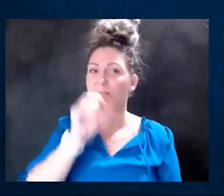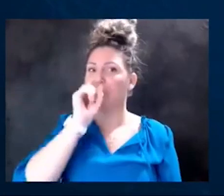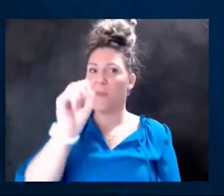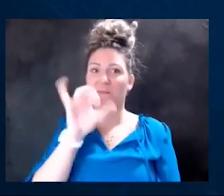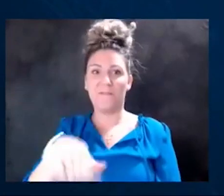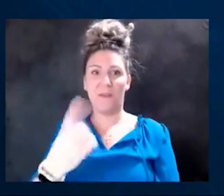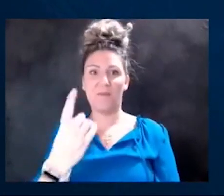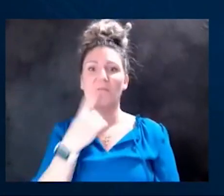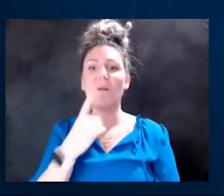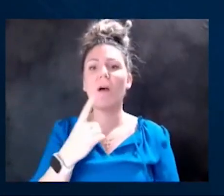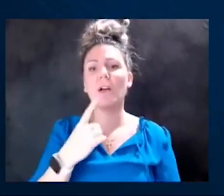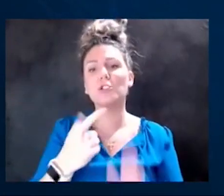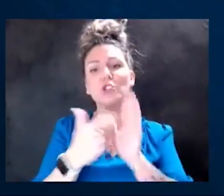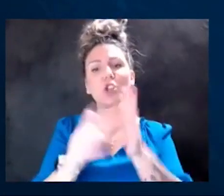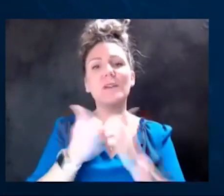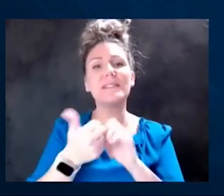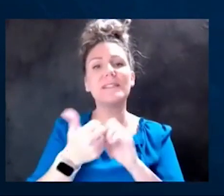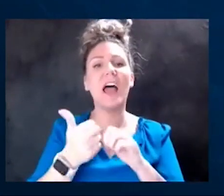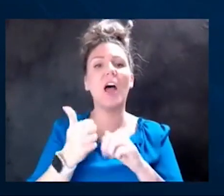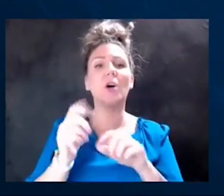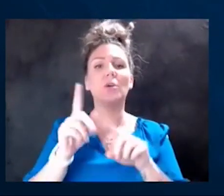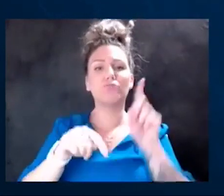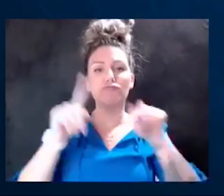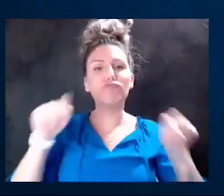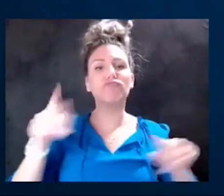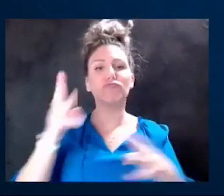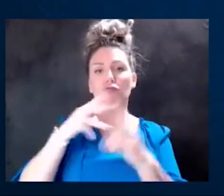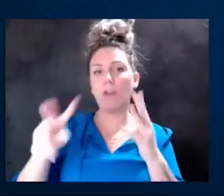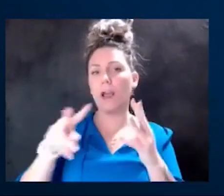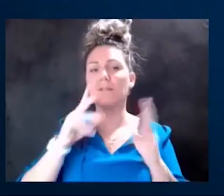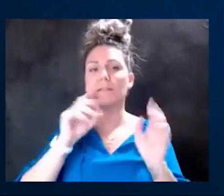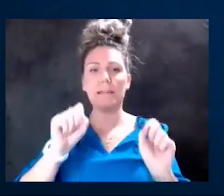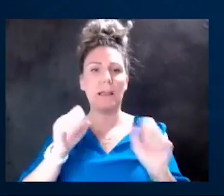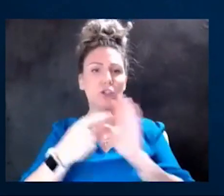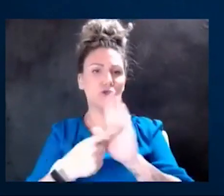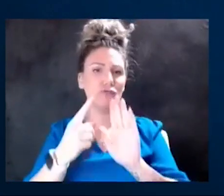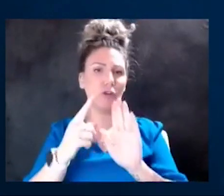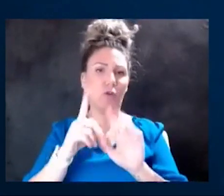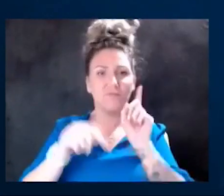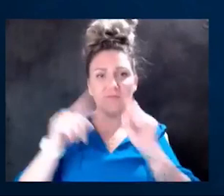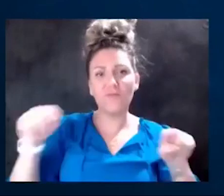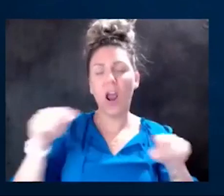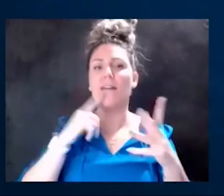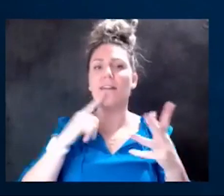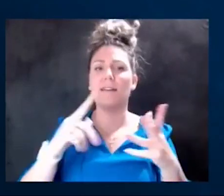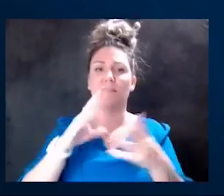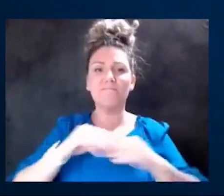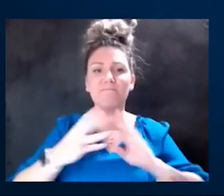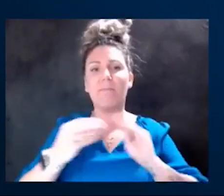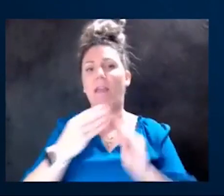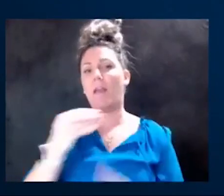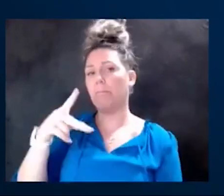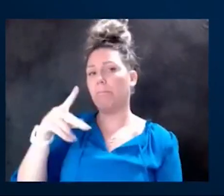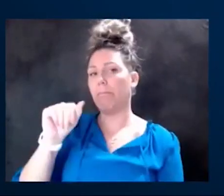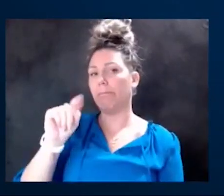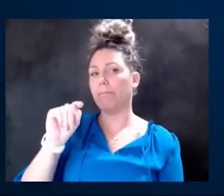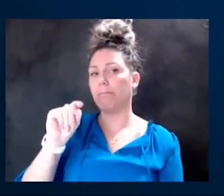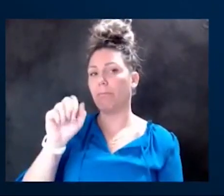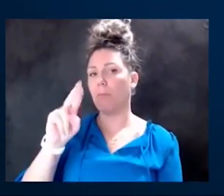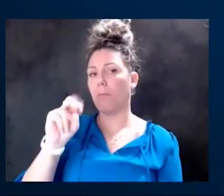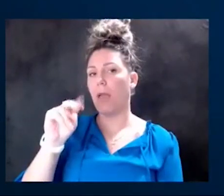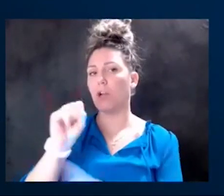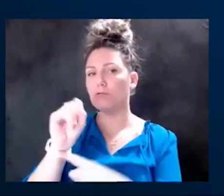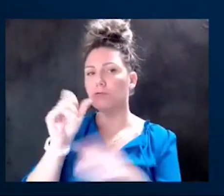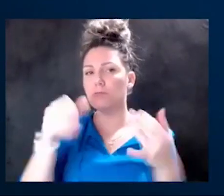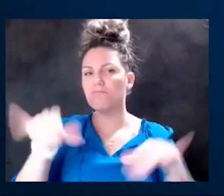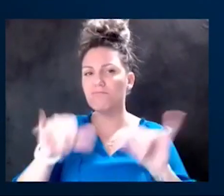it shows us how different graph types can help illuminate different stories and help us see patterns a little bit better. So they've got